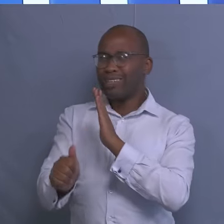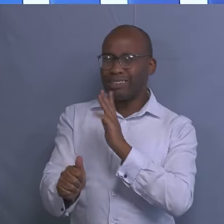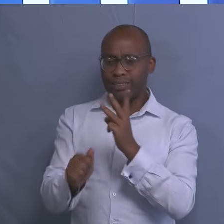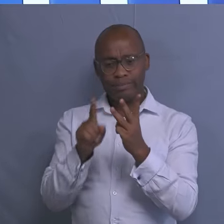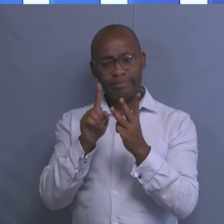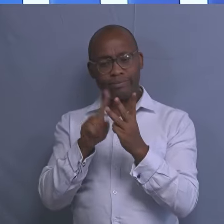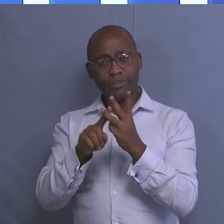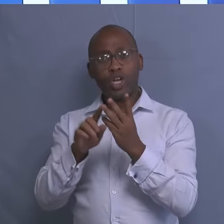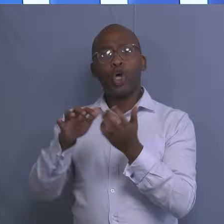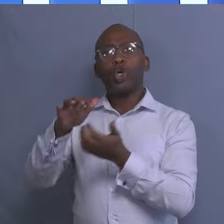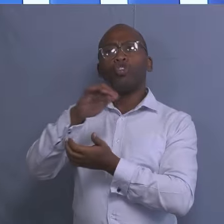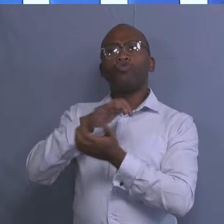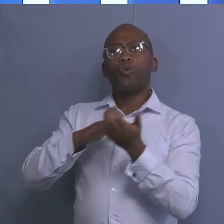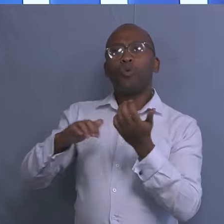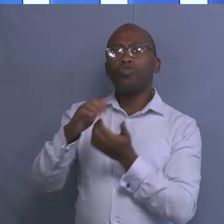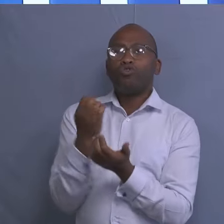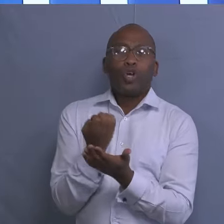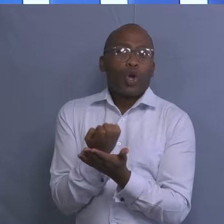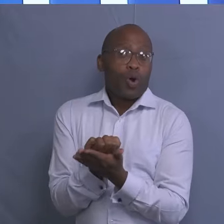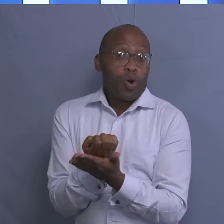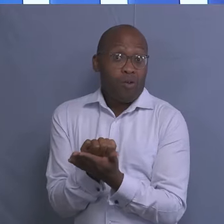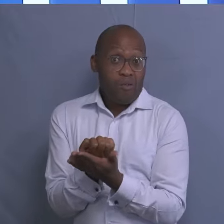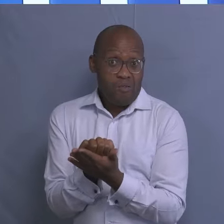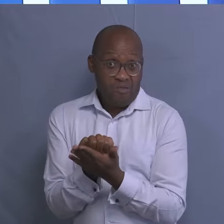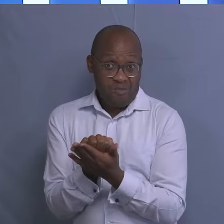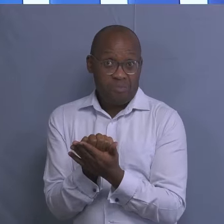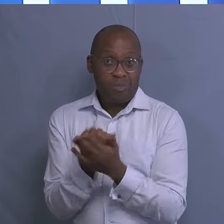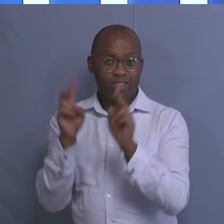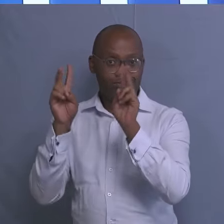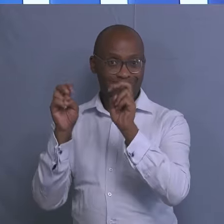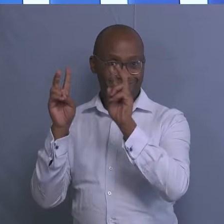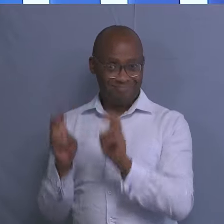social, economic factors.